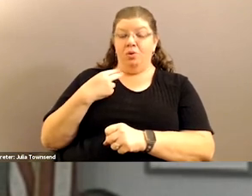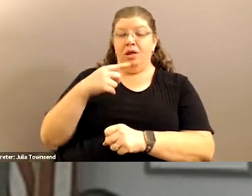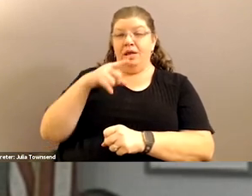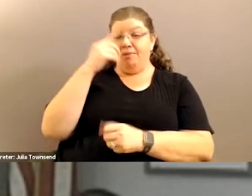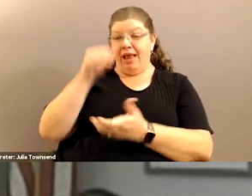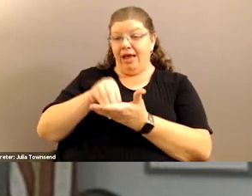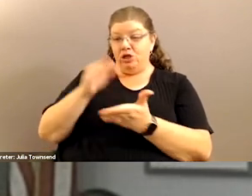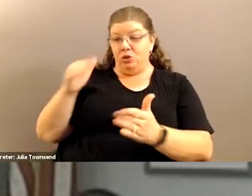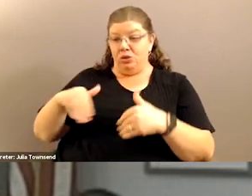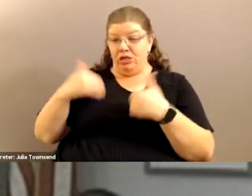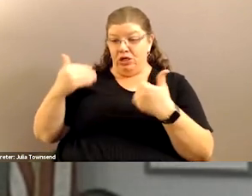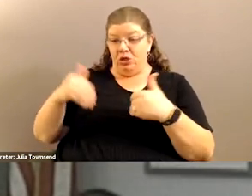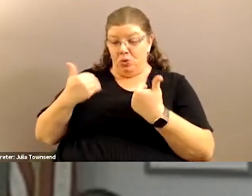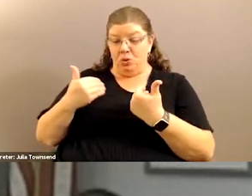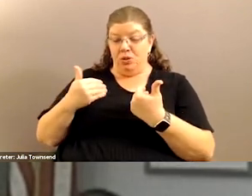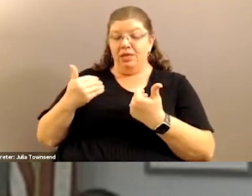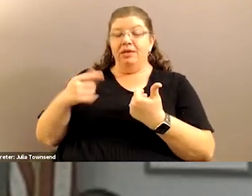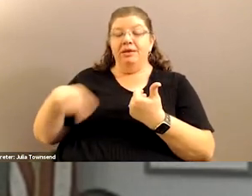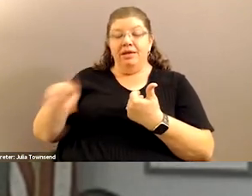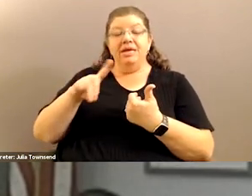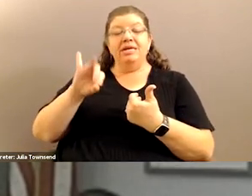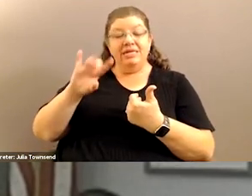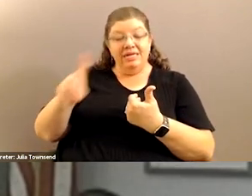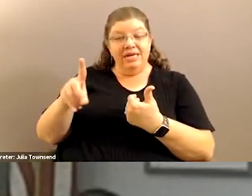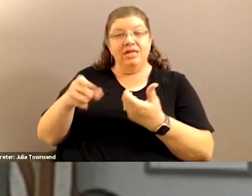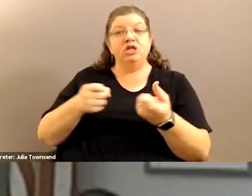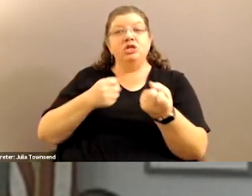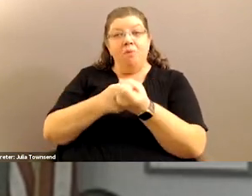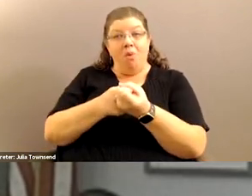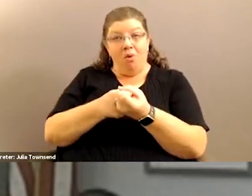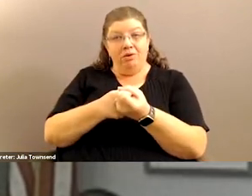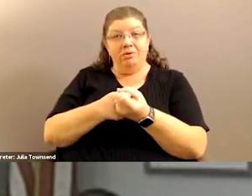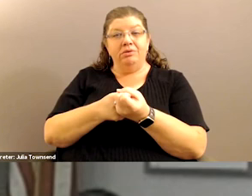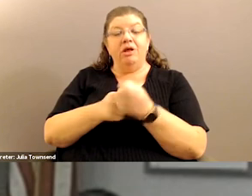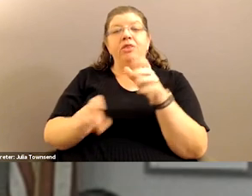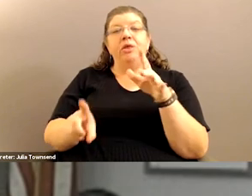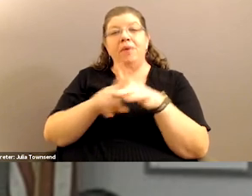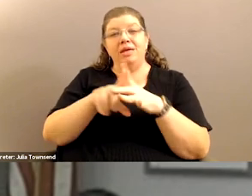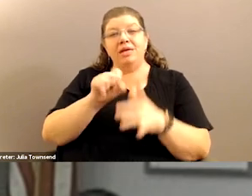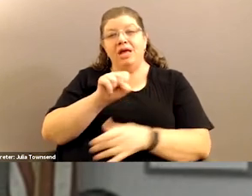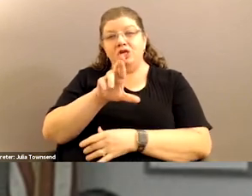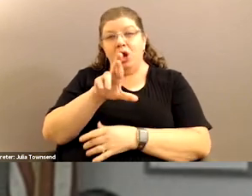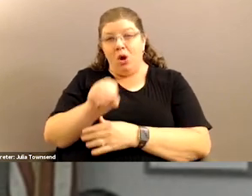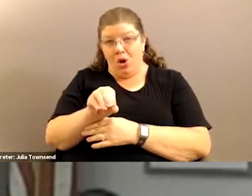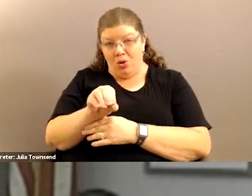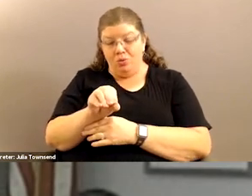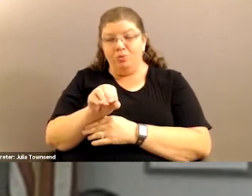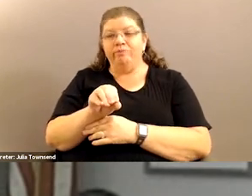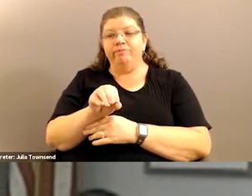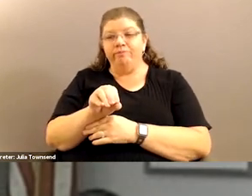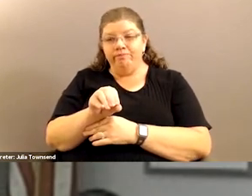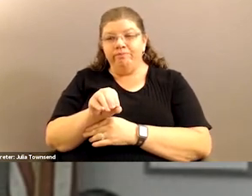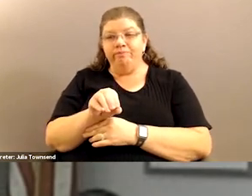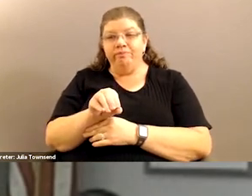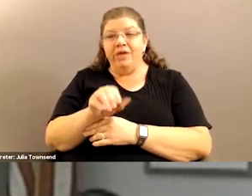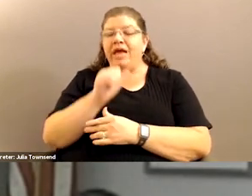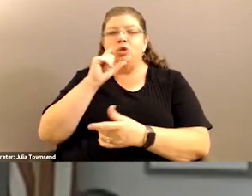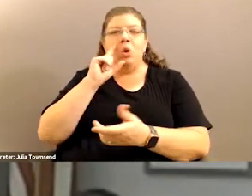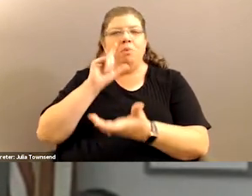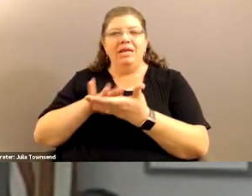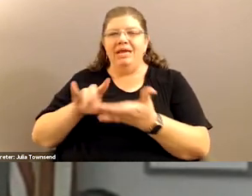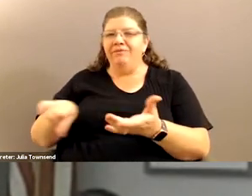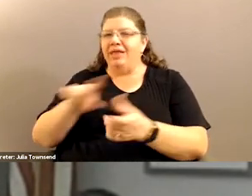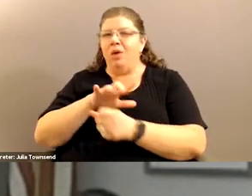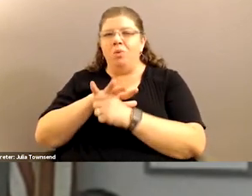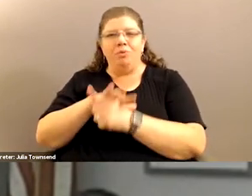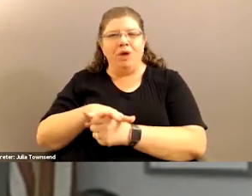student youth did support the presence of sro i don't believe they were pressured but certainly